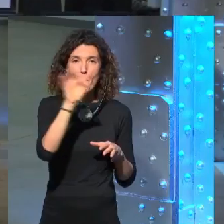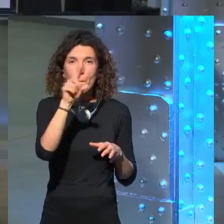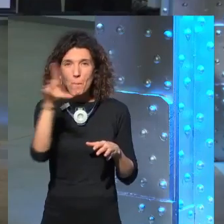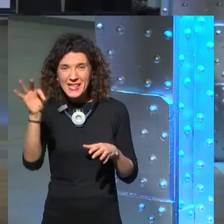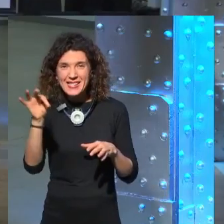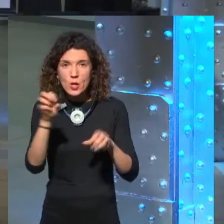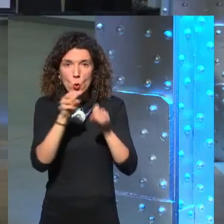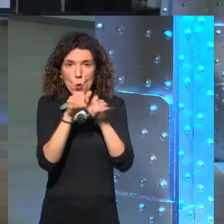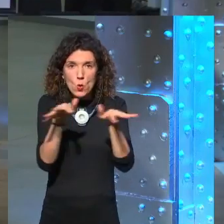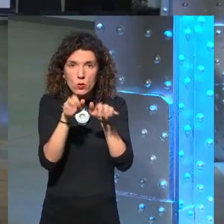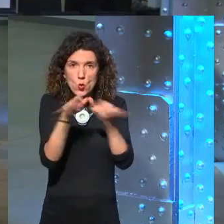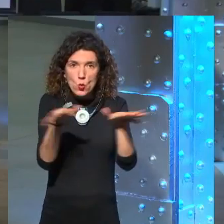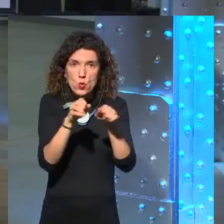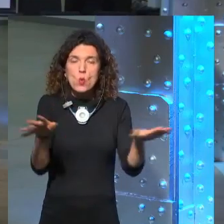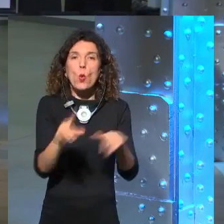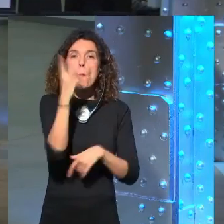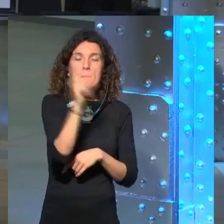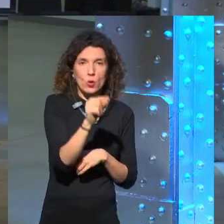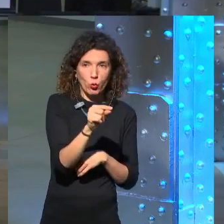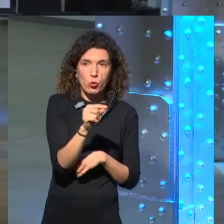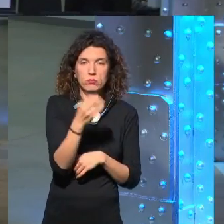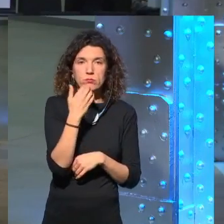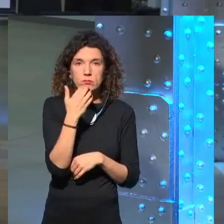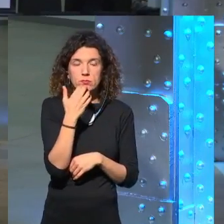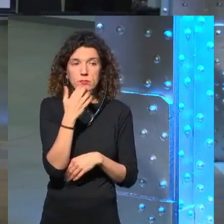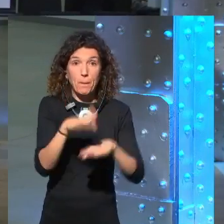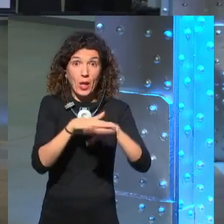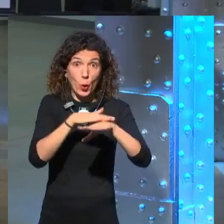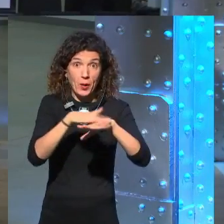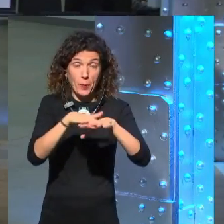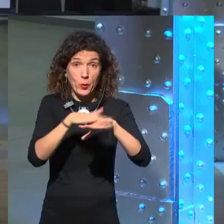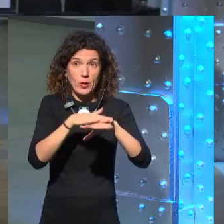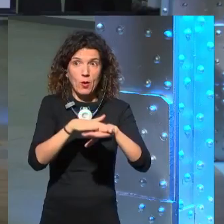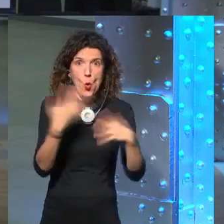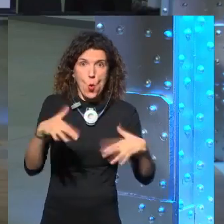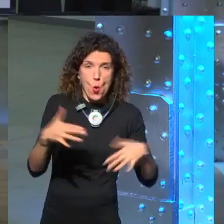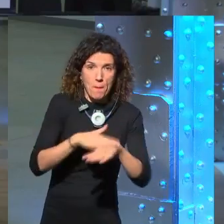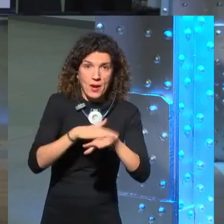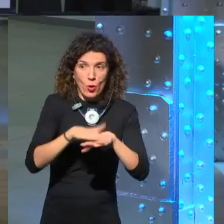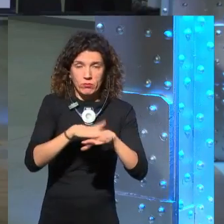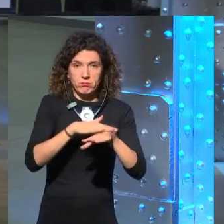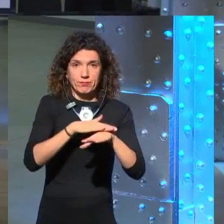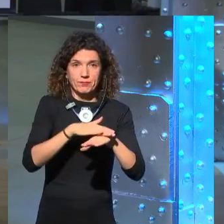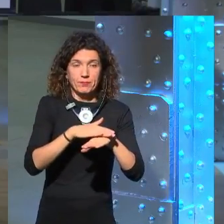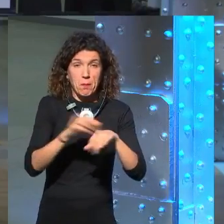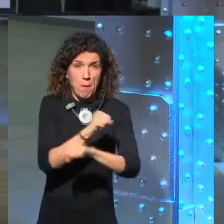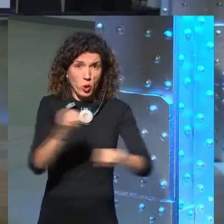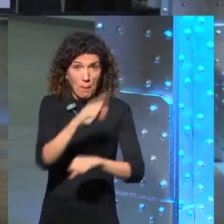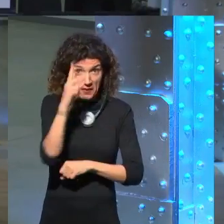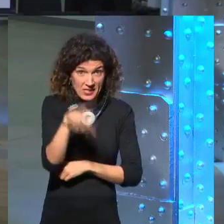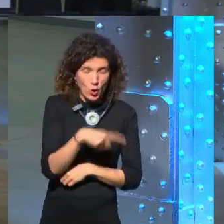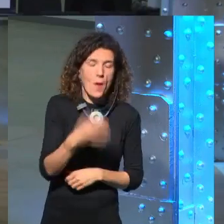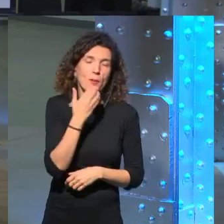off every minute. So if I open, I probably shouldn't do that, sorry. Blow up Madrid. So this